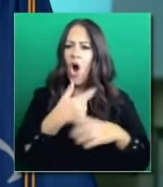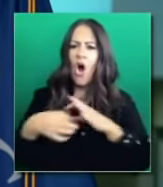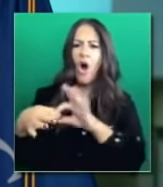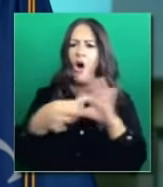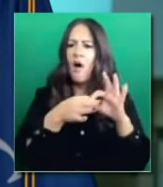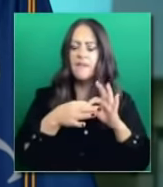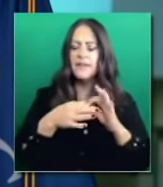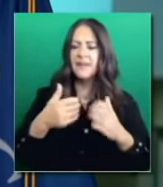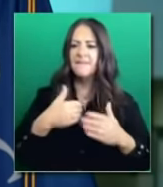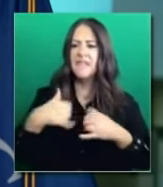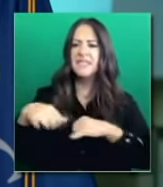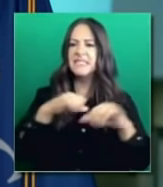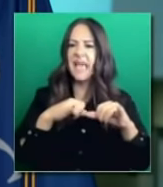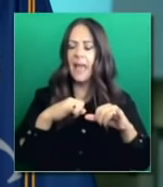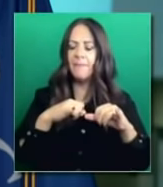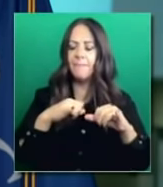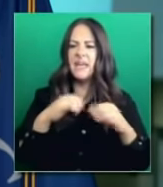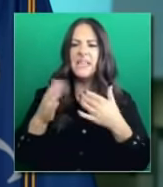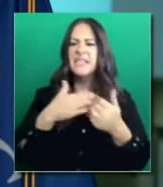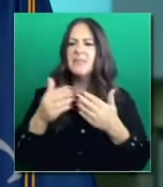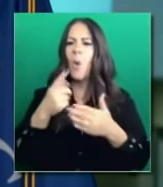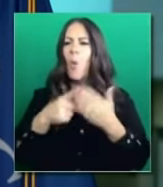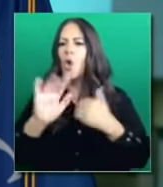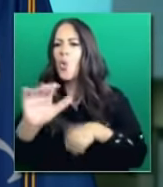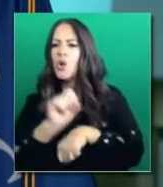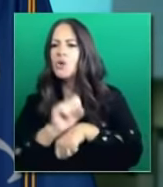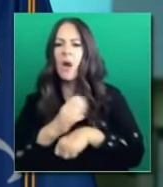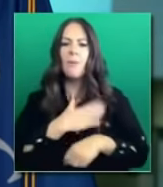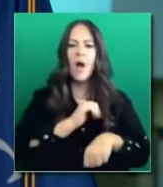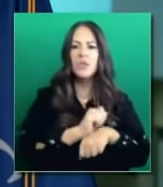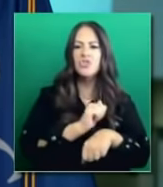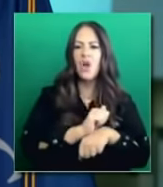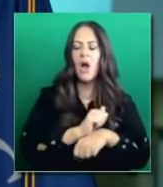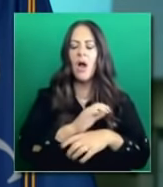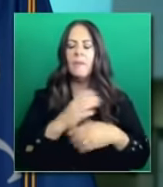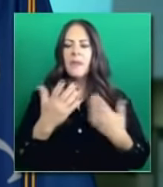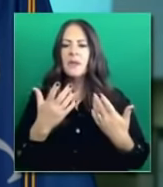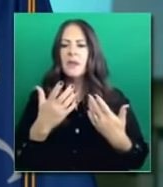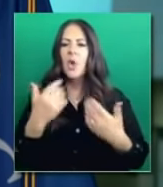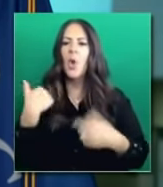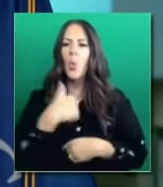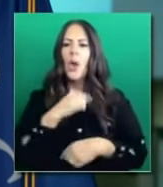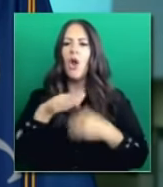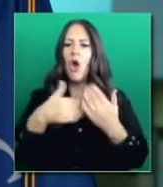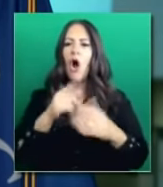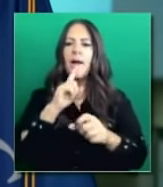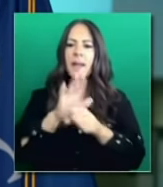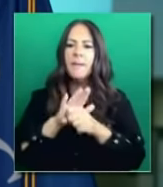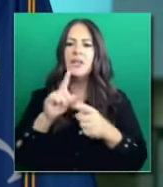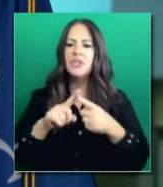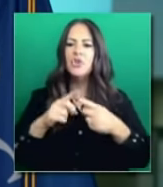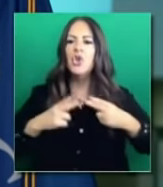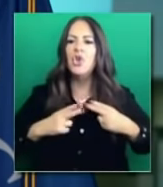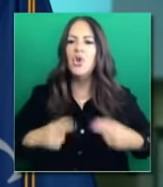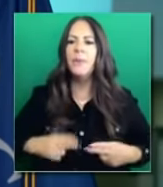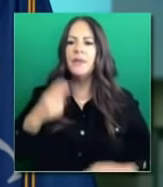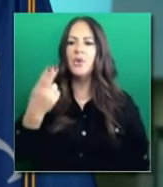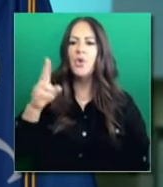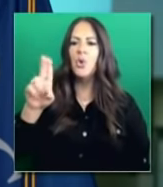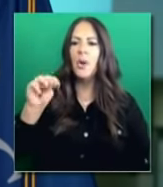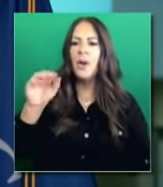our current occupation, our advocacy, our lot in life, and that's commitment to the human condition and a desire to eradicate